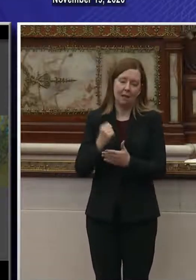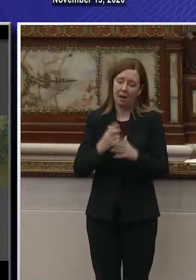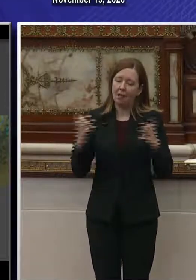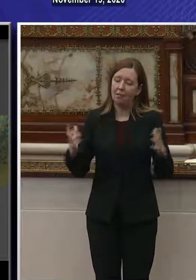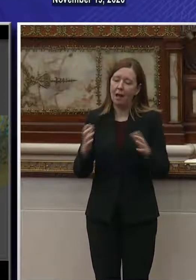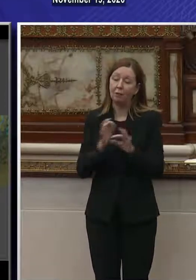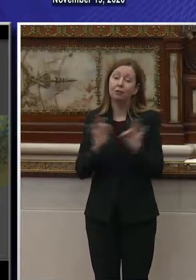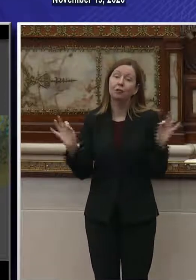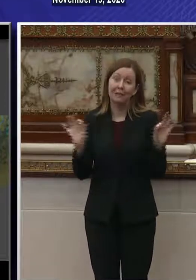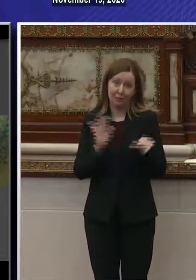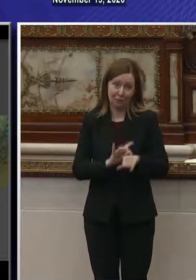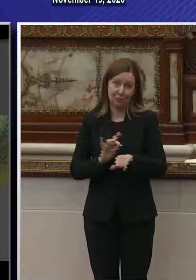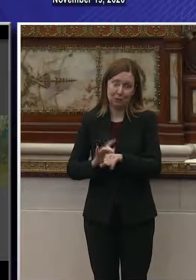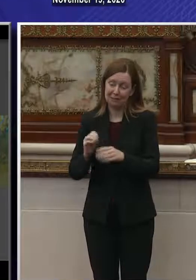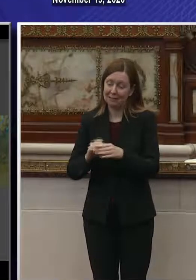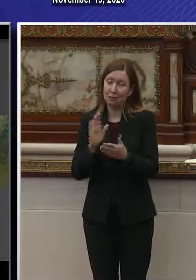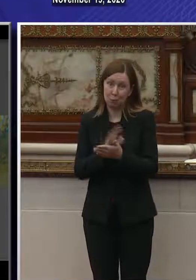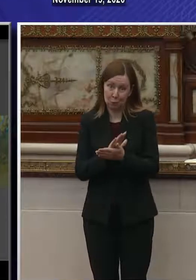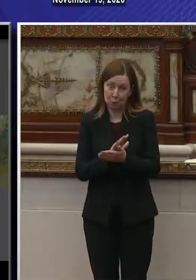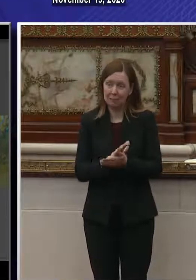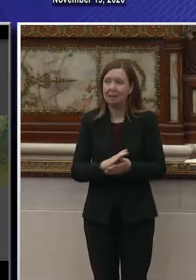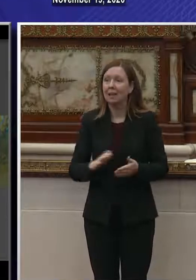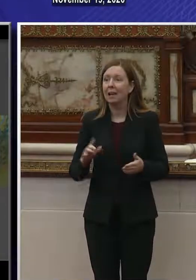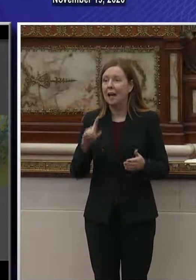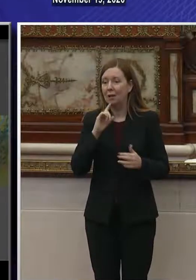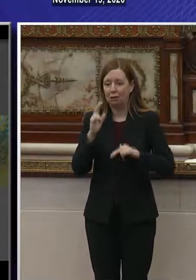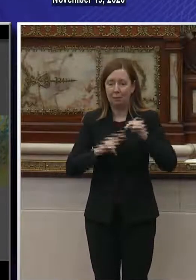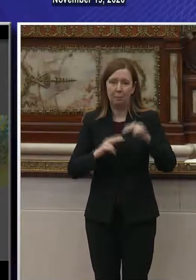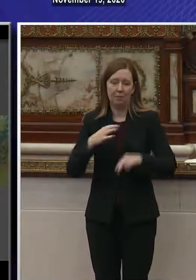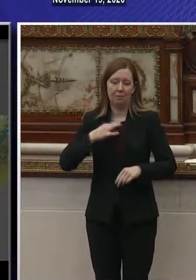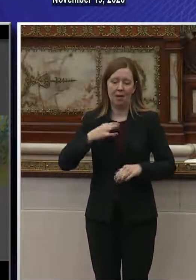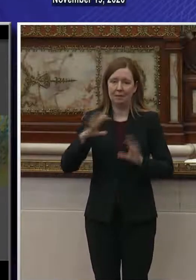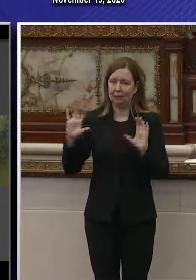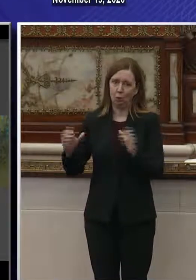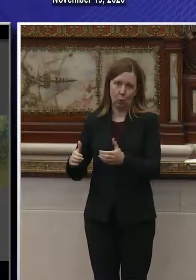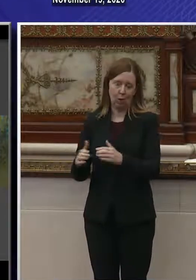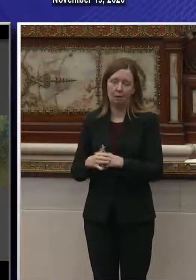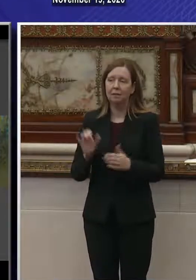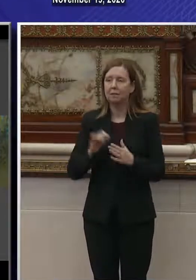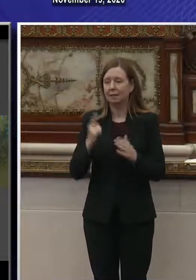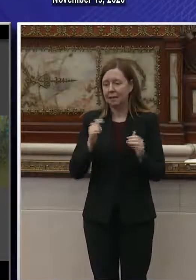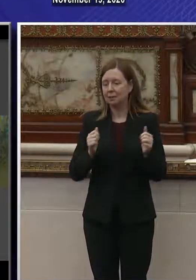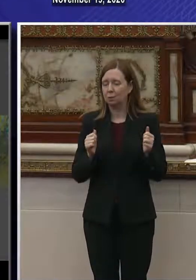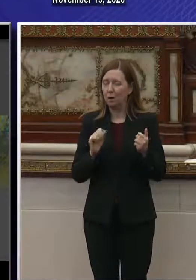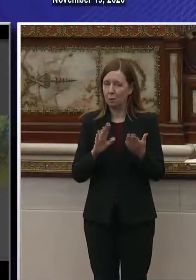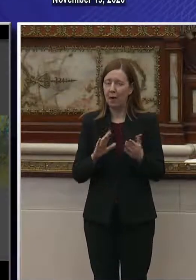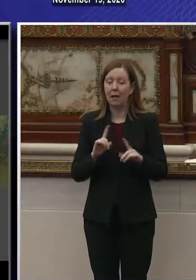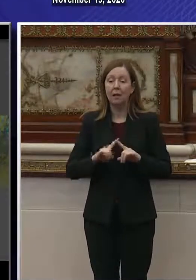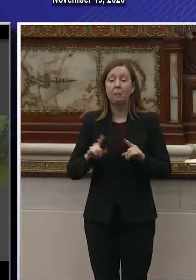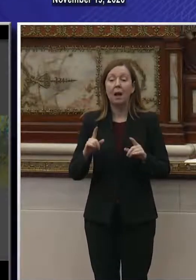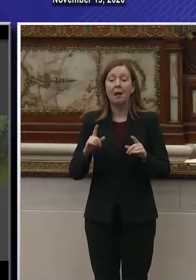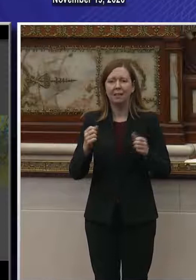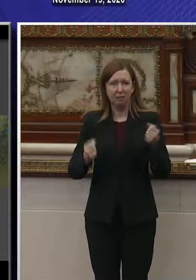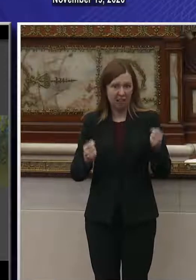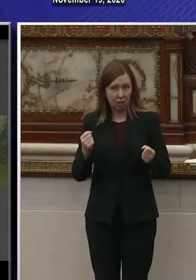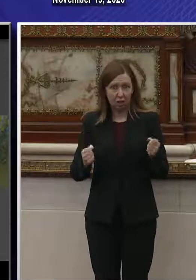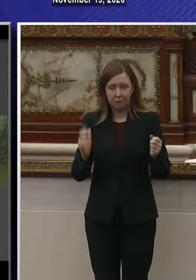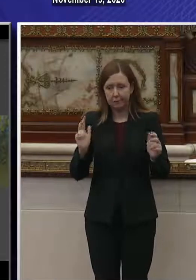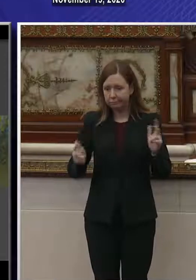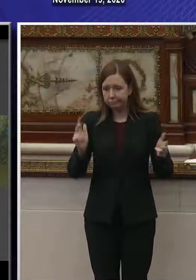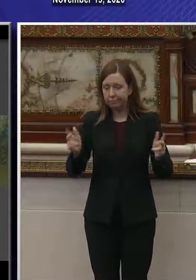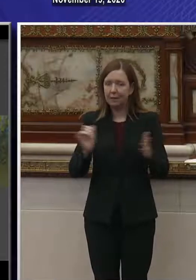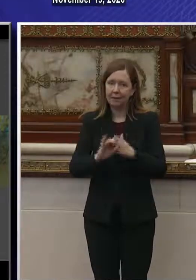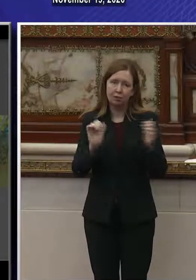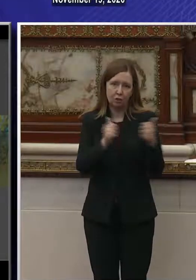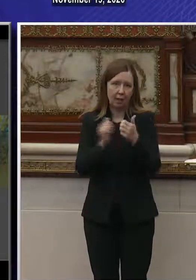of free resources in our schools and basically build a volunteer corps. That would be one way to offset it. Now, as far as the vehicles, that's